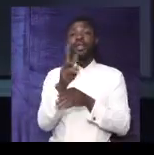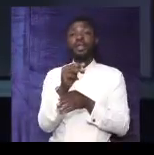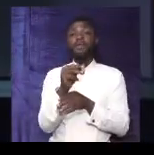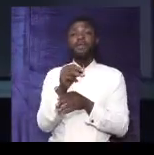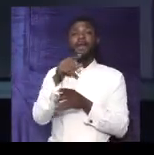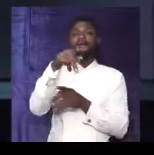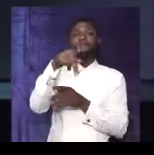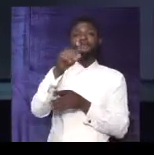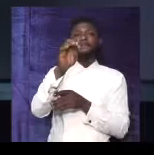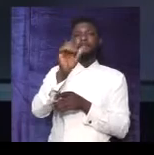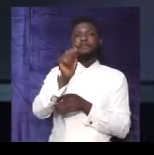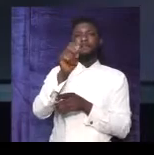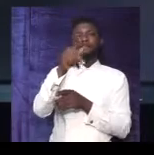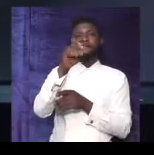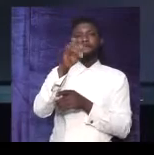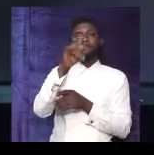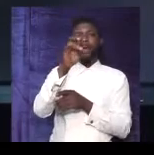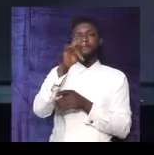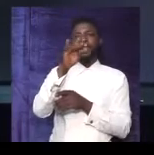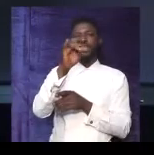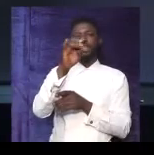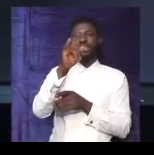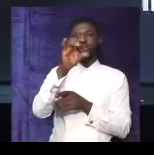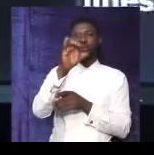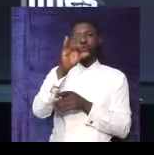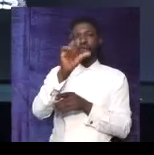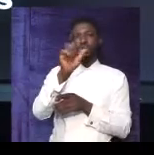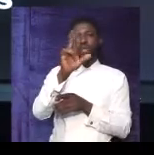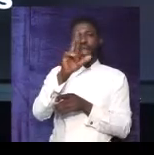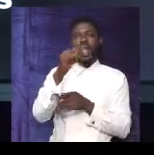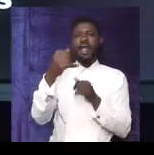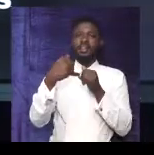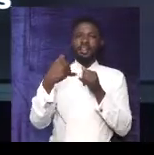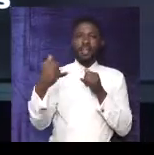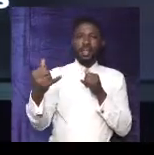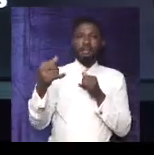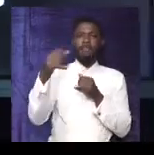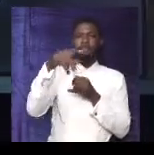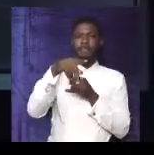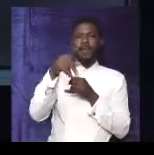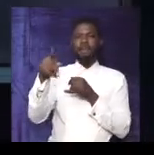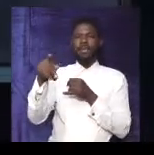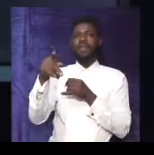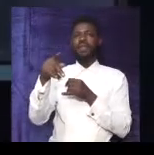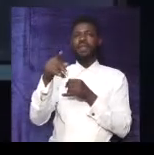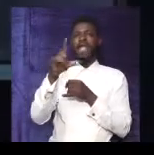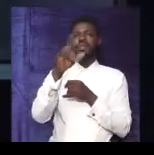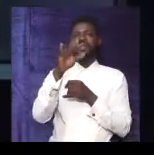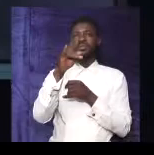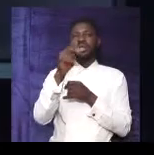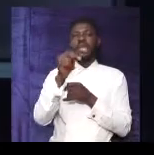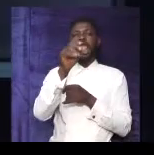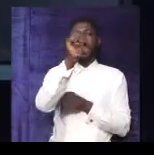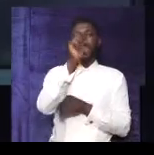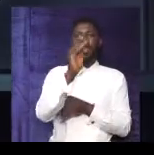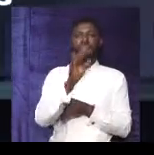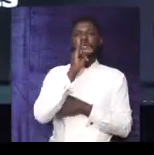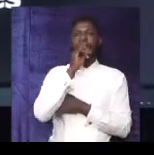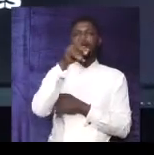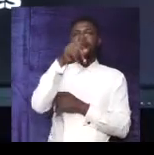We call them perpendicular lines. They are perpendicular lines. AB